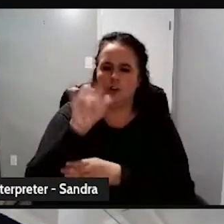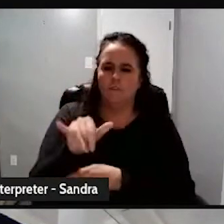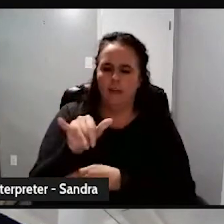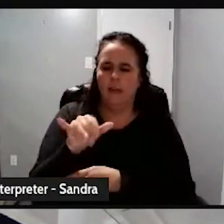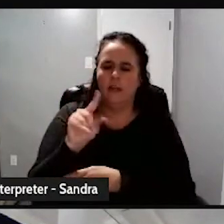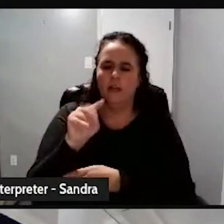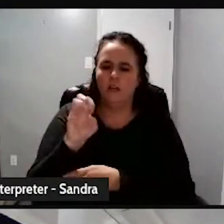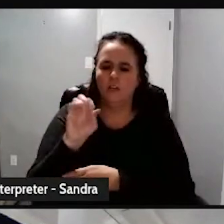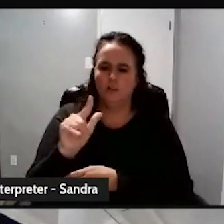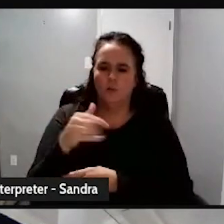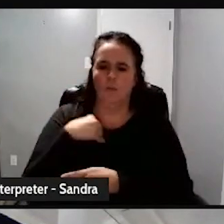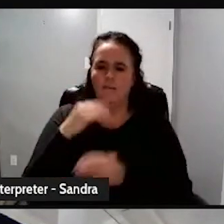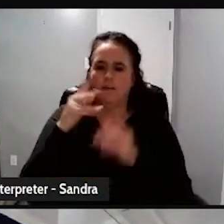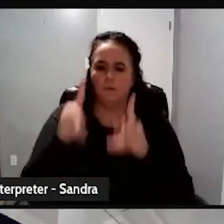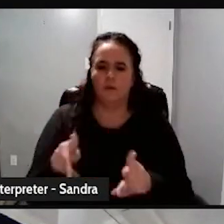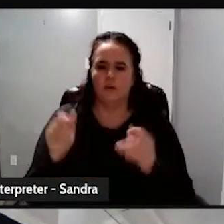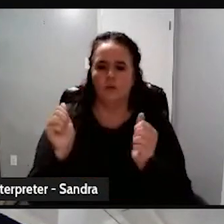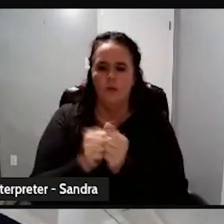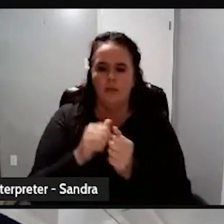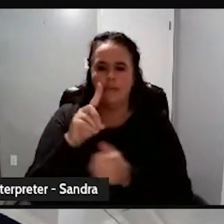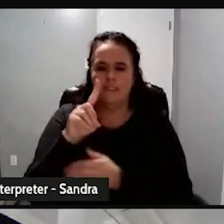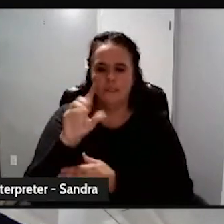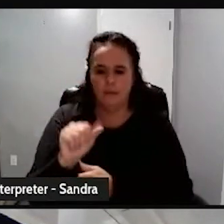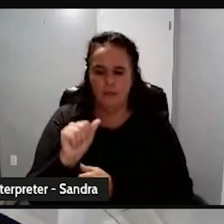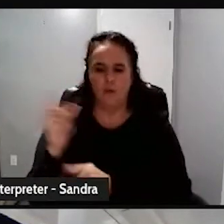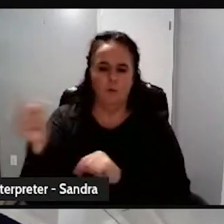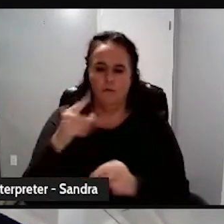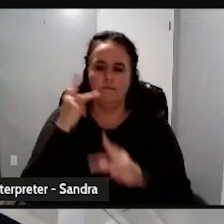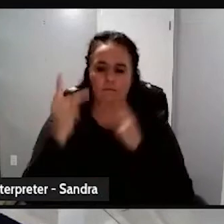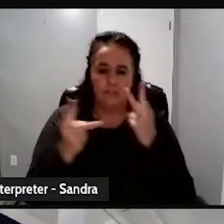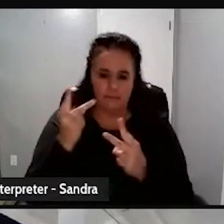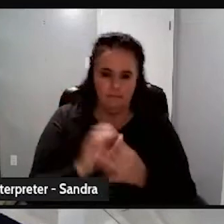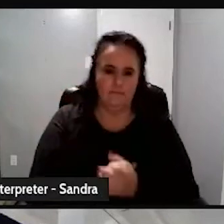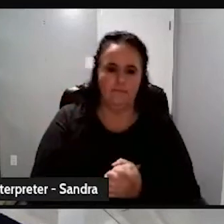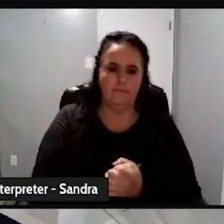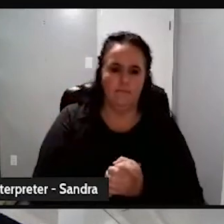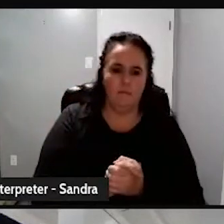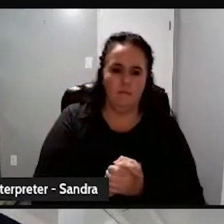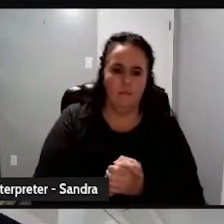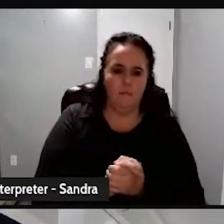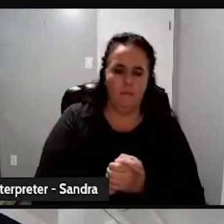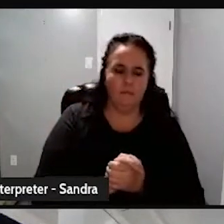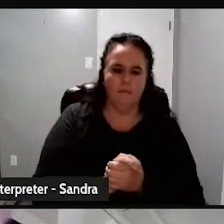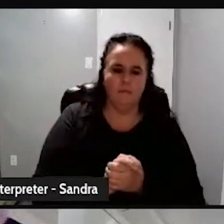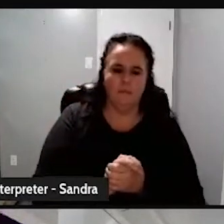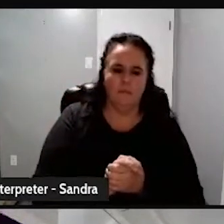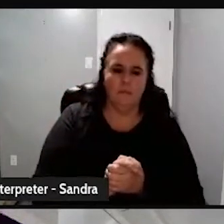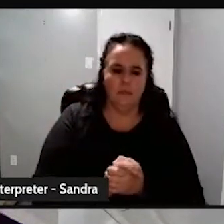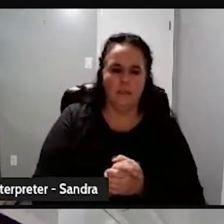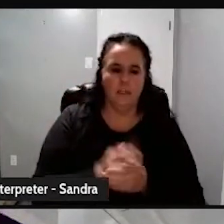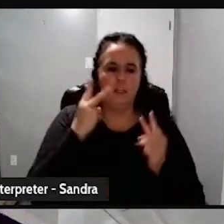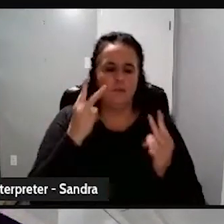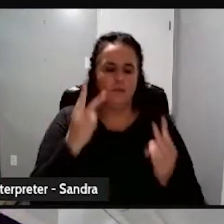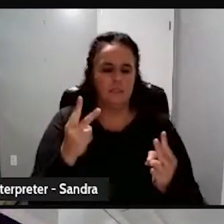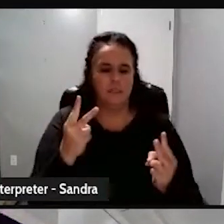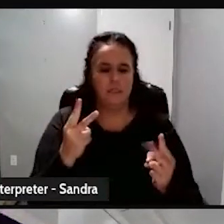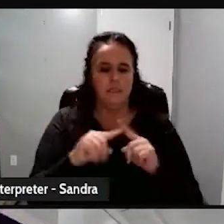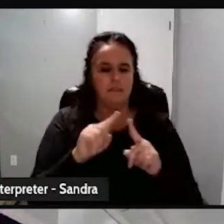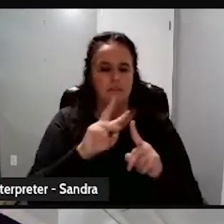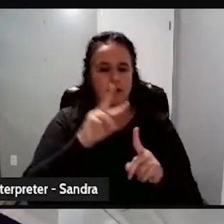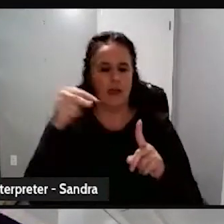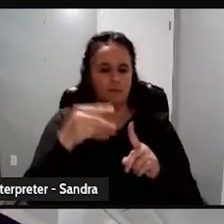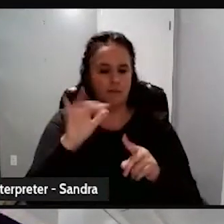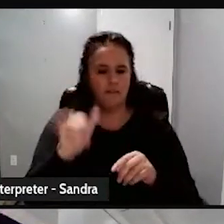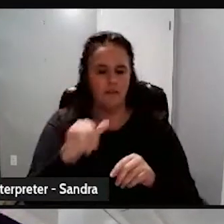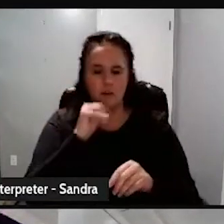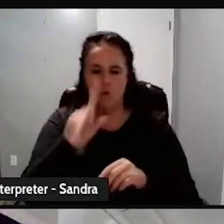an individual with a disability who is going to visit and look at a lot of the aspects, not only the